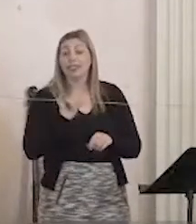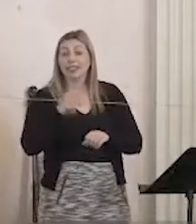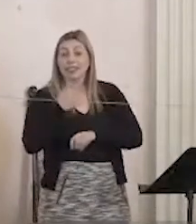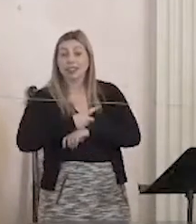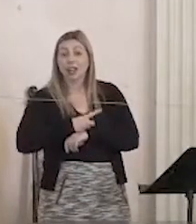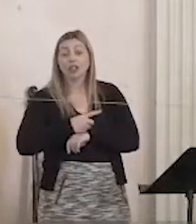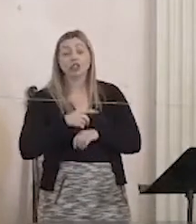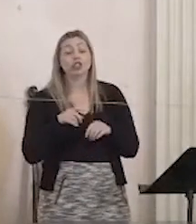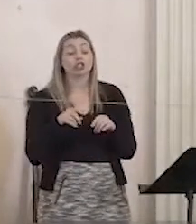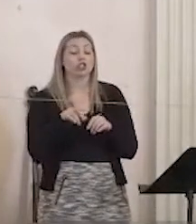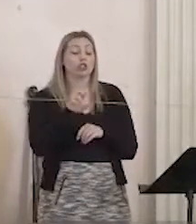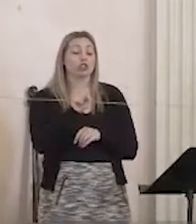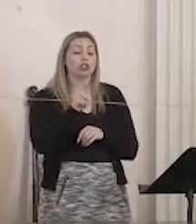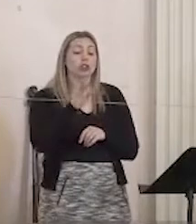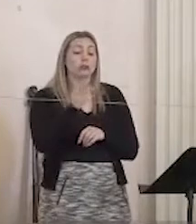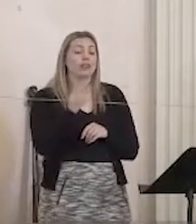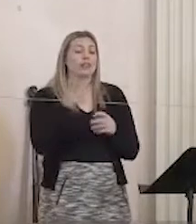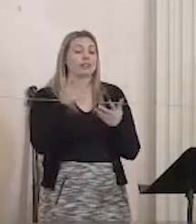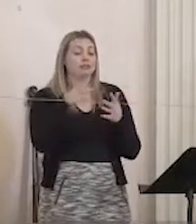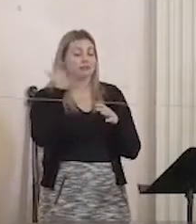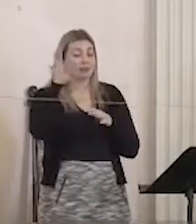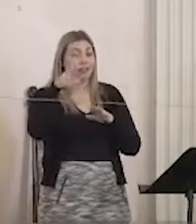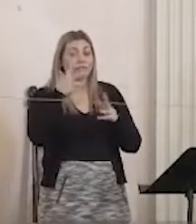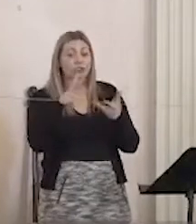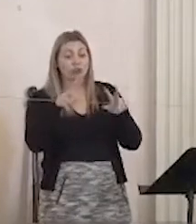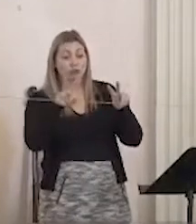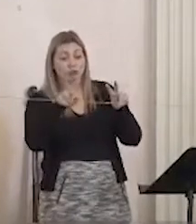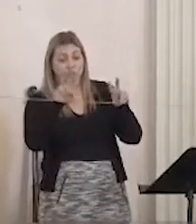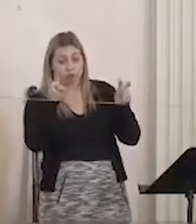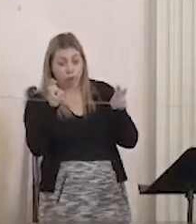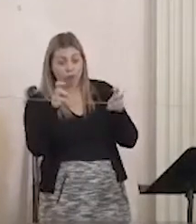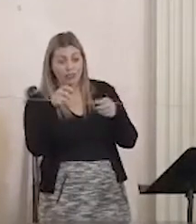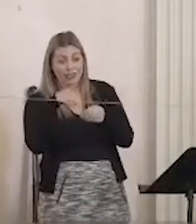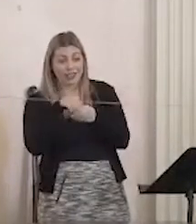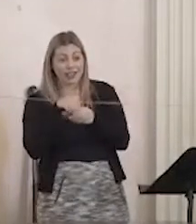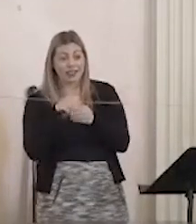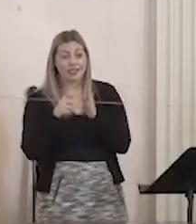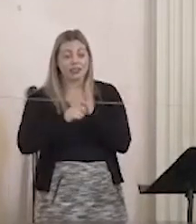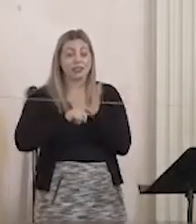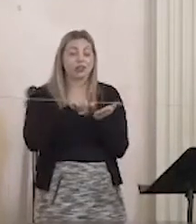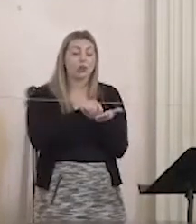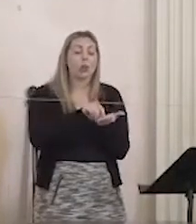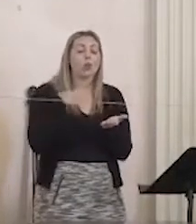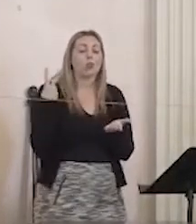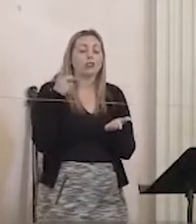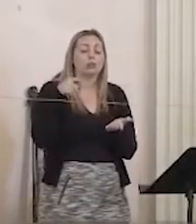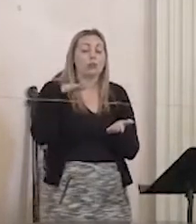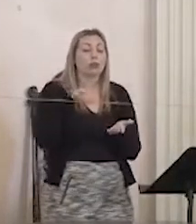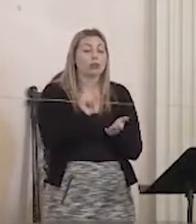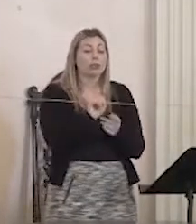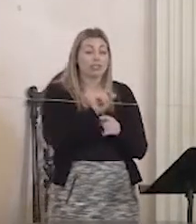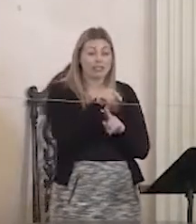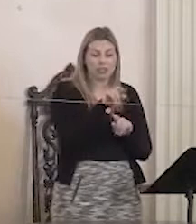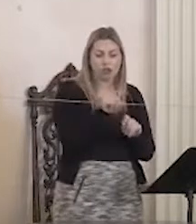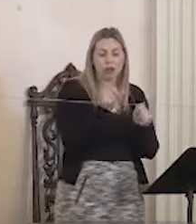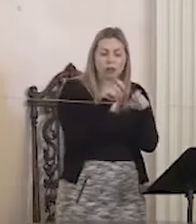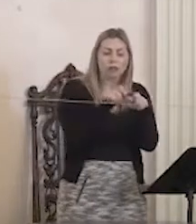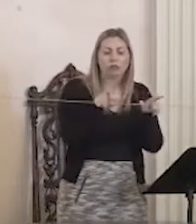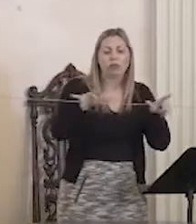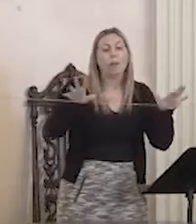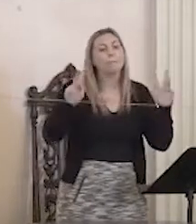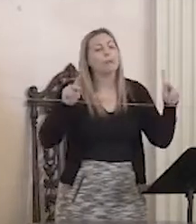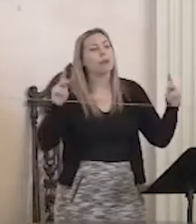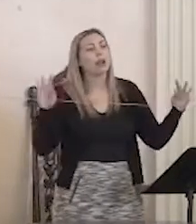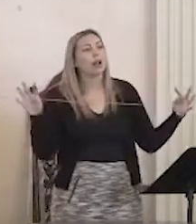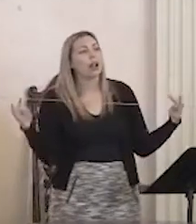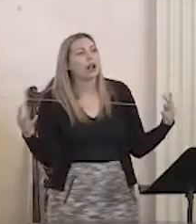and reviewed in the Washington Post, and when a powerful liberal preacher like A. Powell Davies could be broadcast and people would